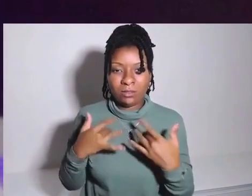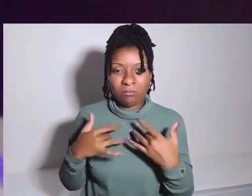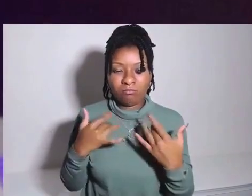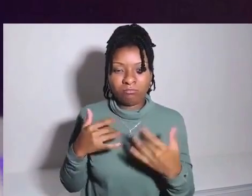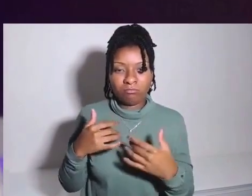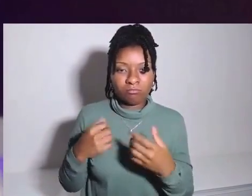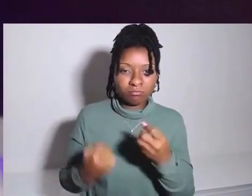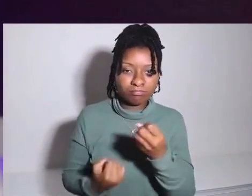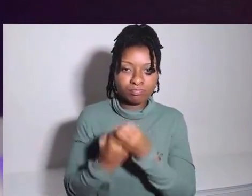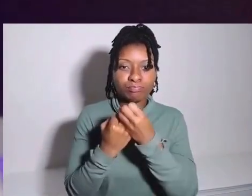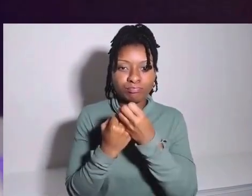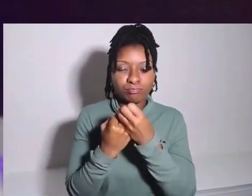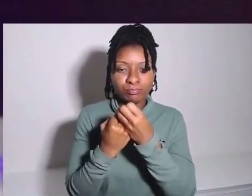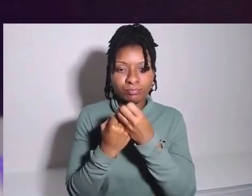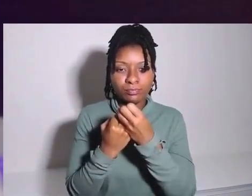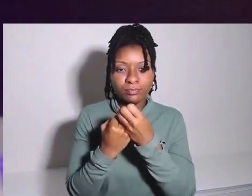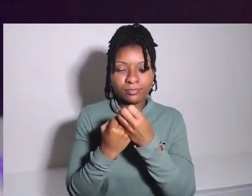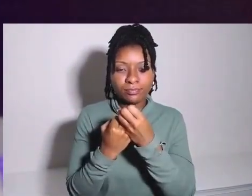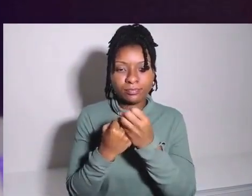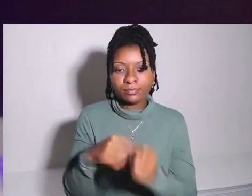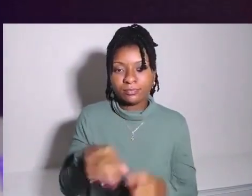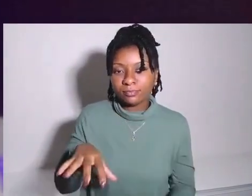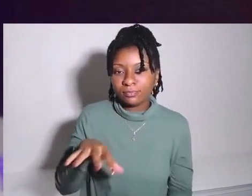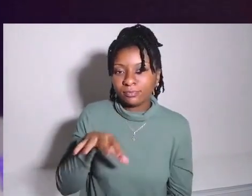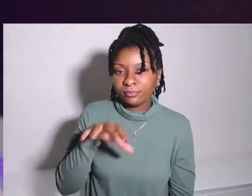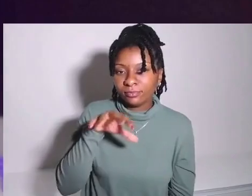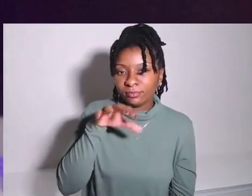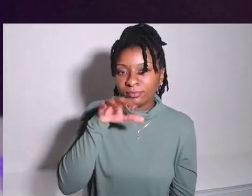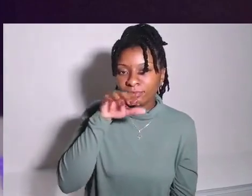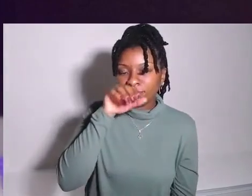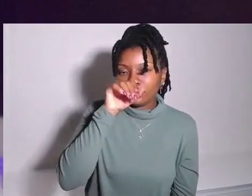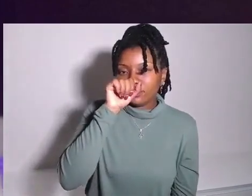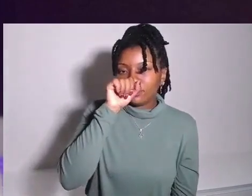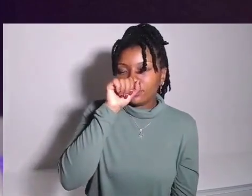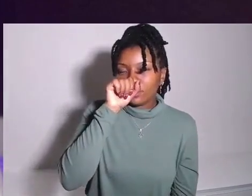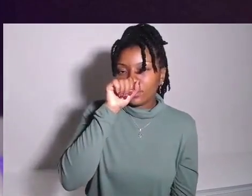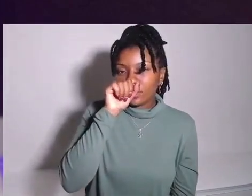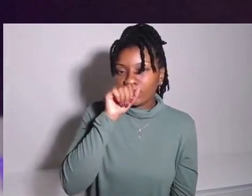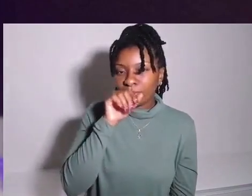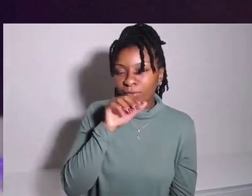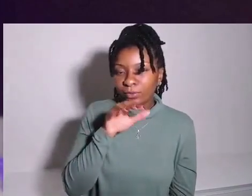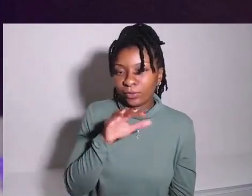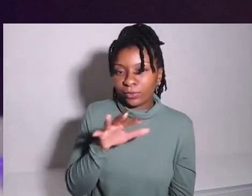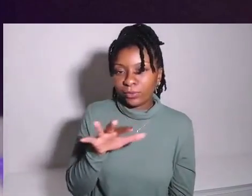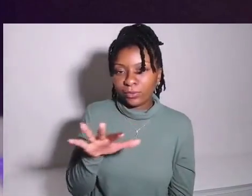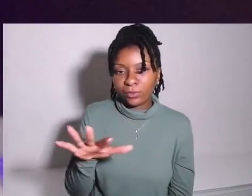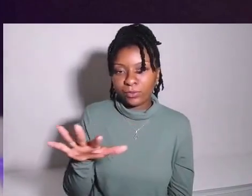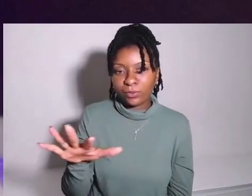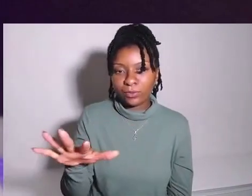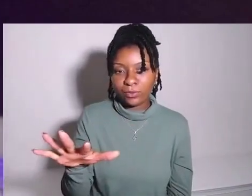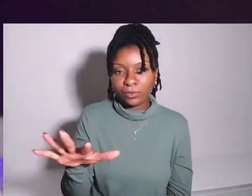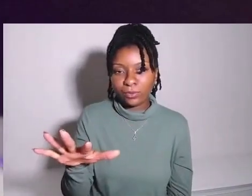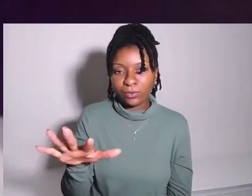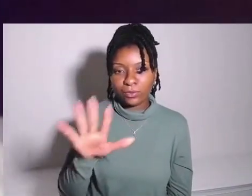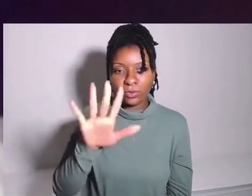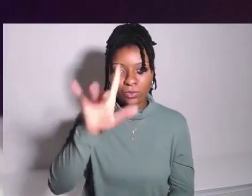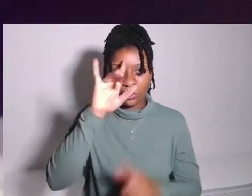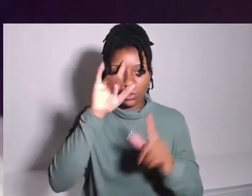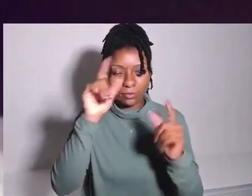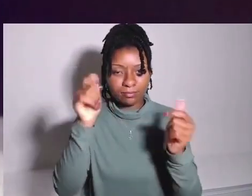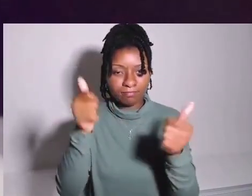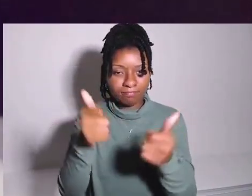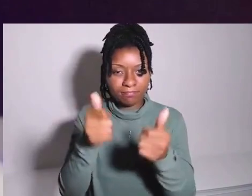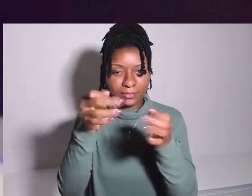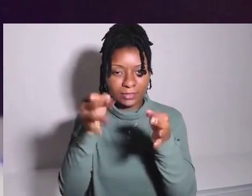Inhaling and exhaling at your own pace. Let us locate ourselves, our